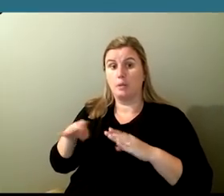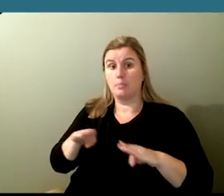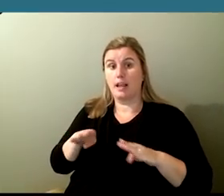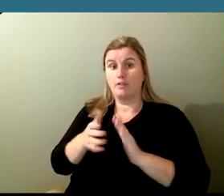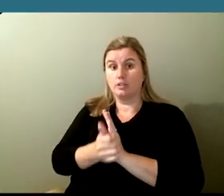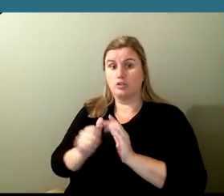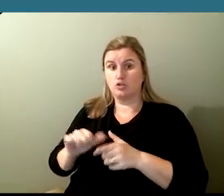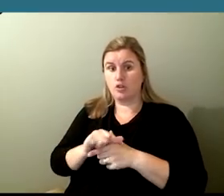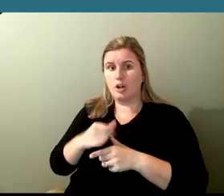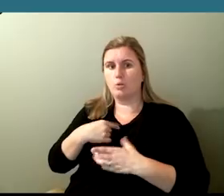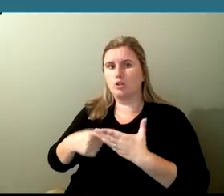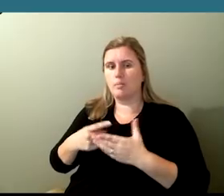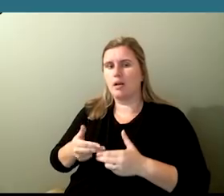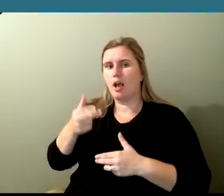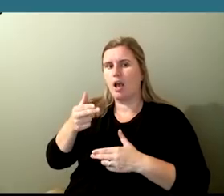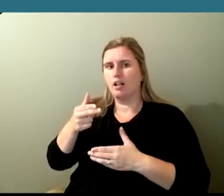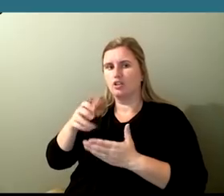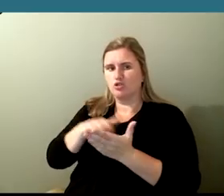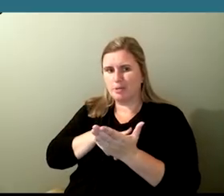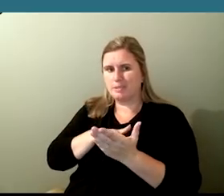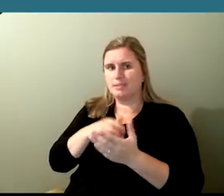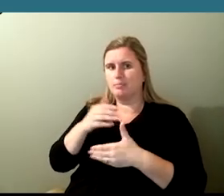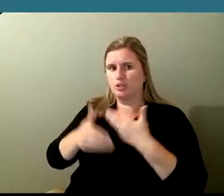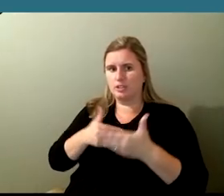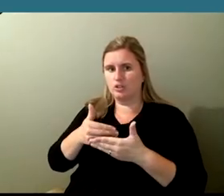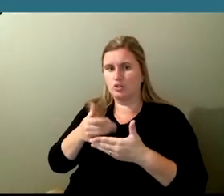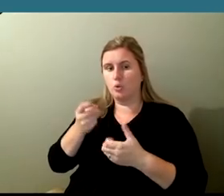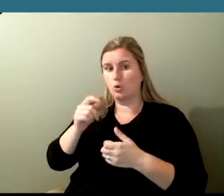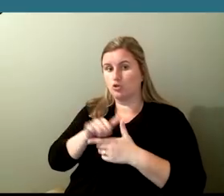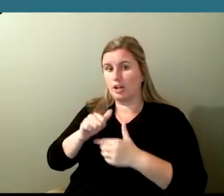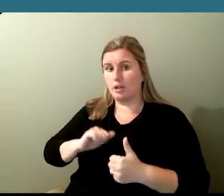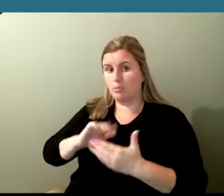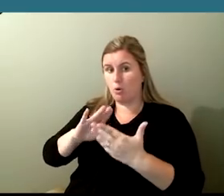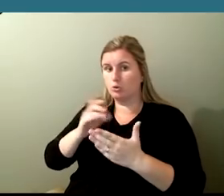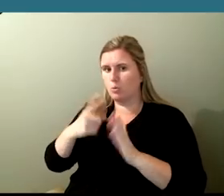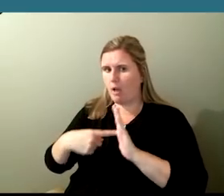training, we're talking about a highly scripted procedure or training approach, training model,